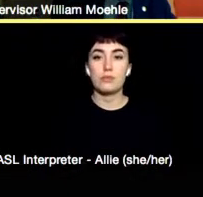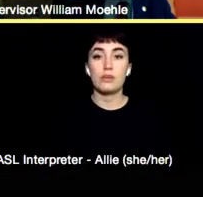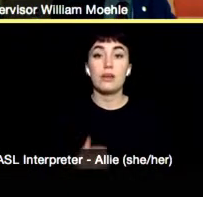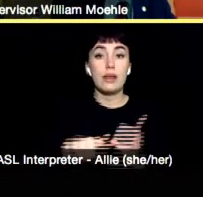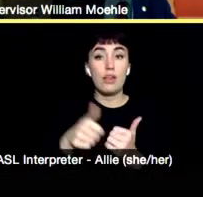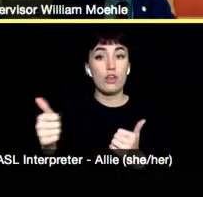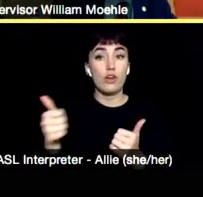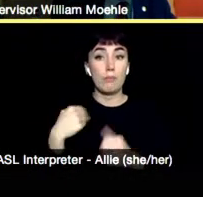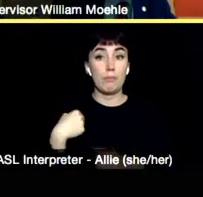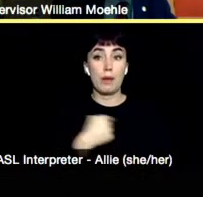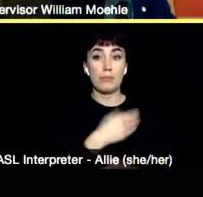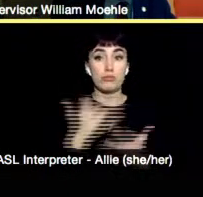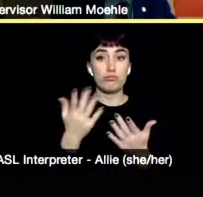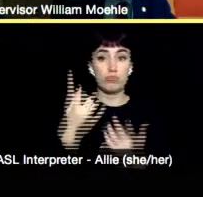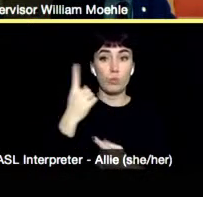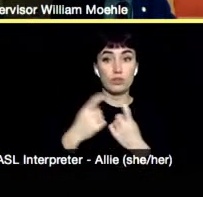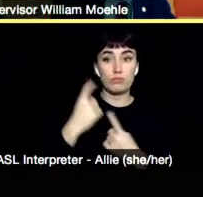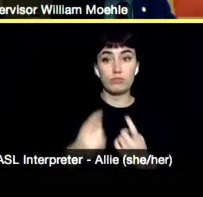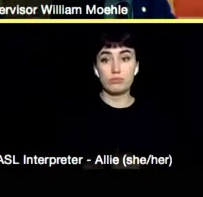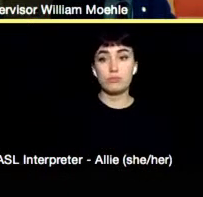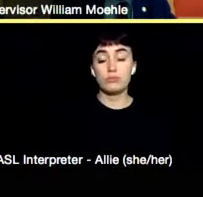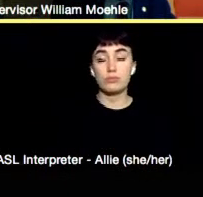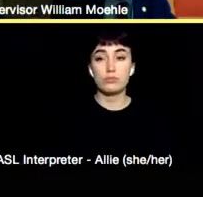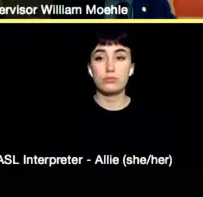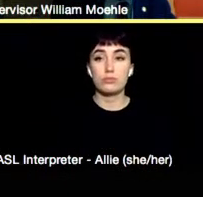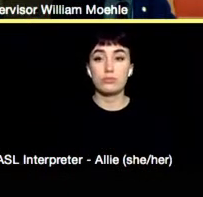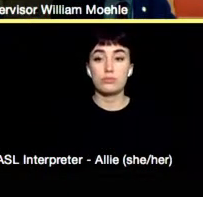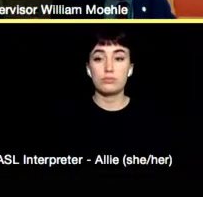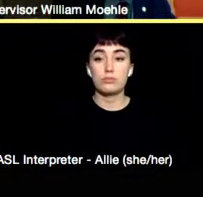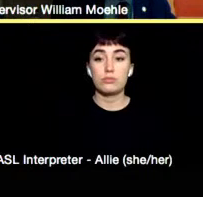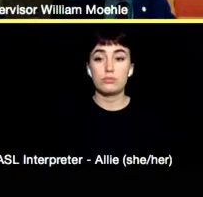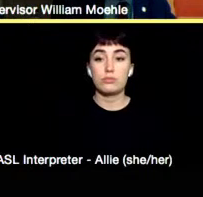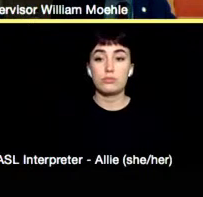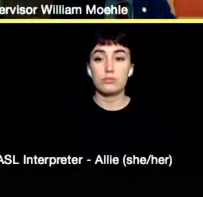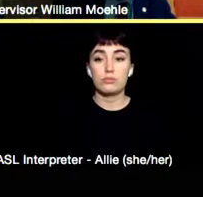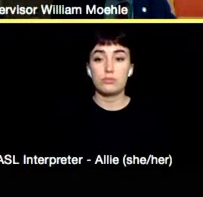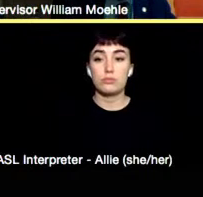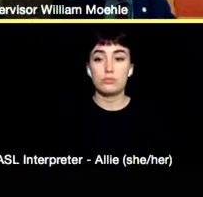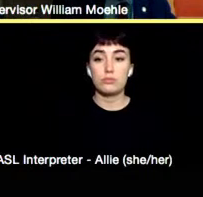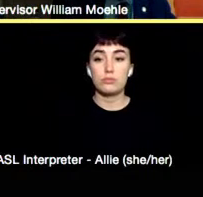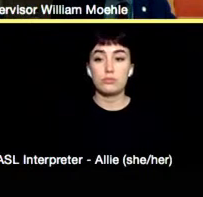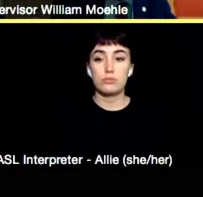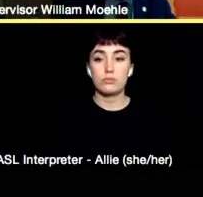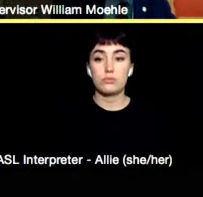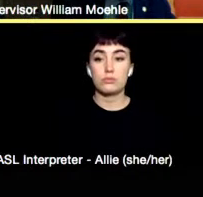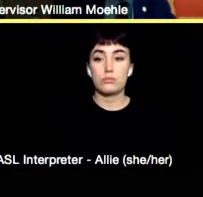other members with questions? Or any questions from